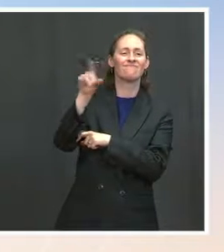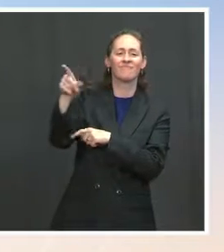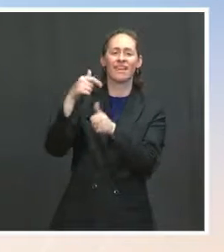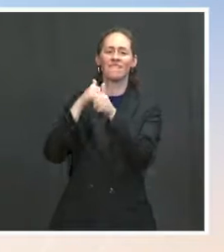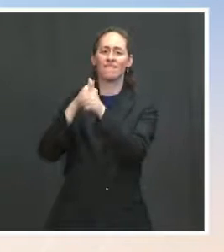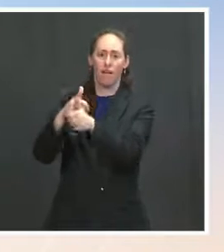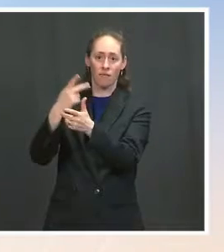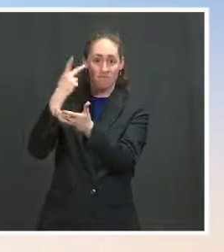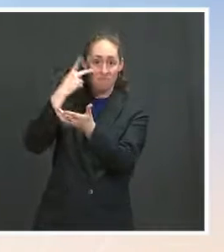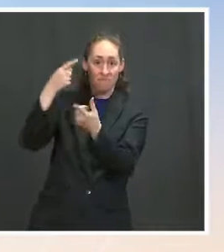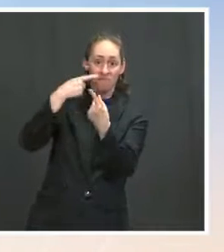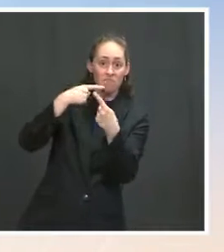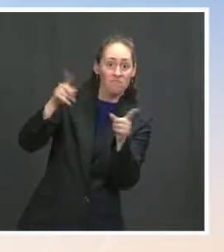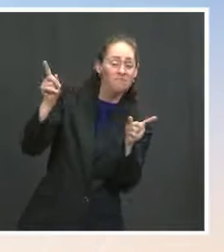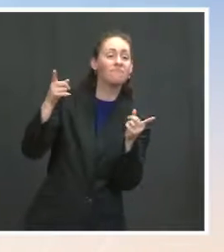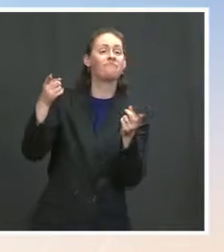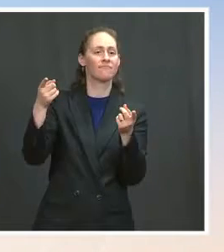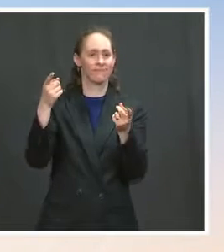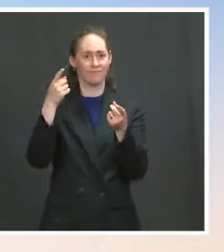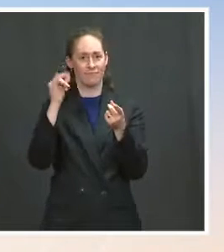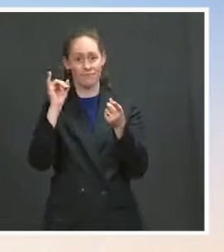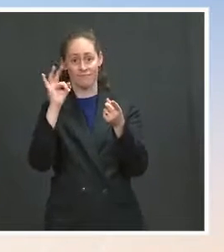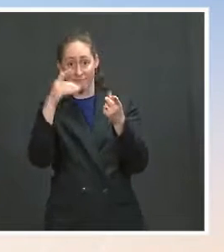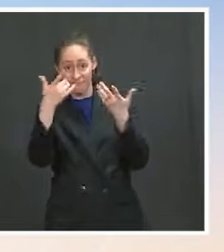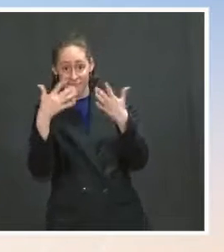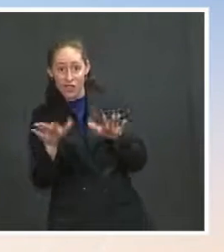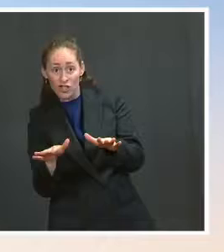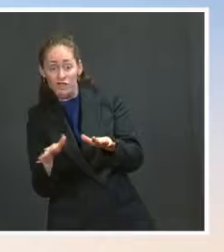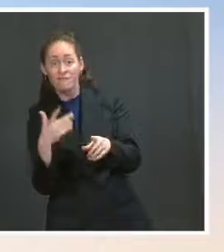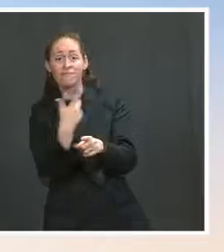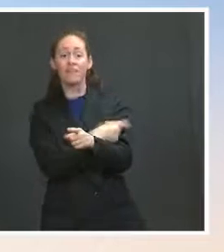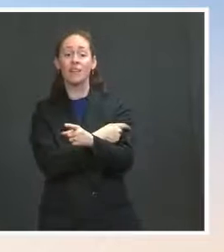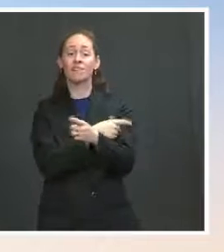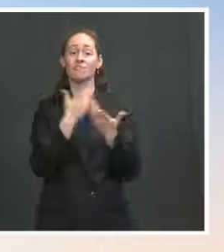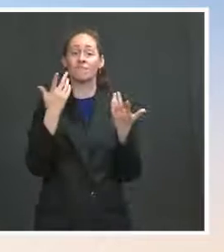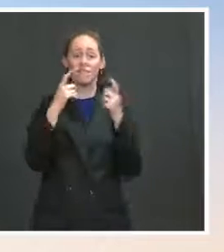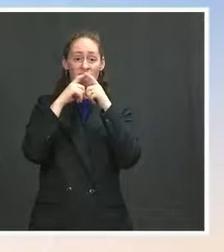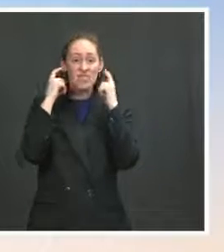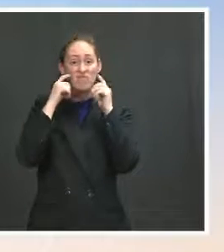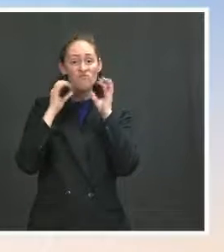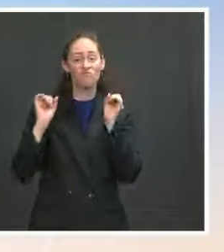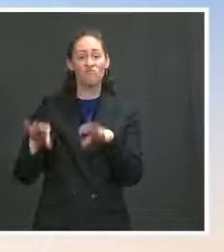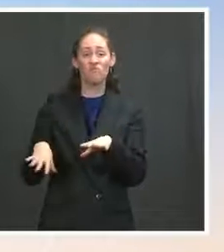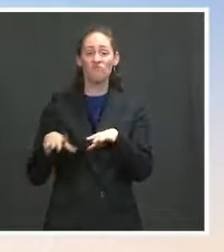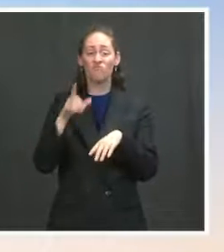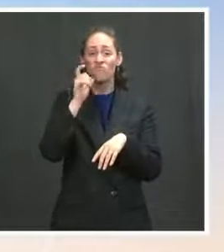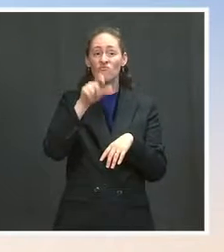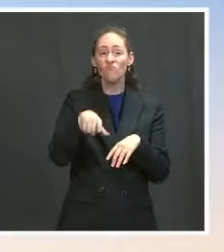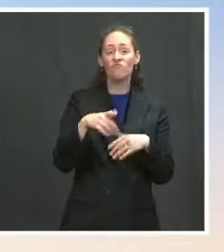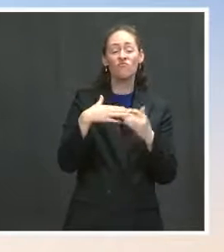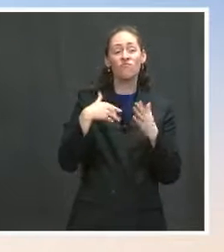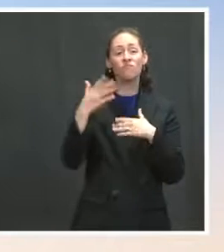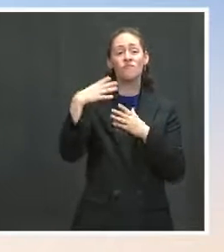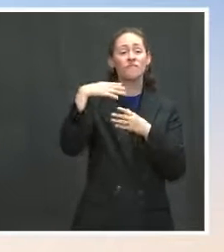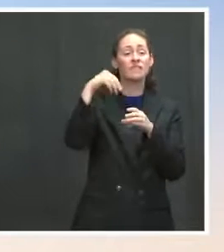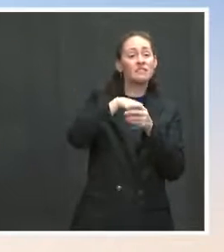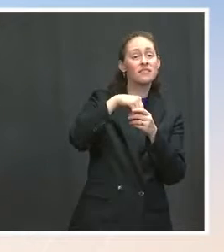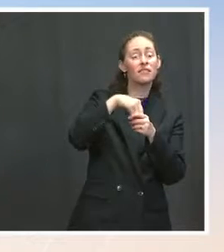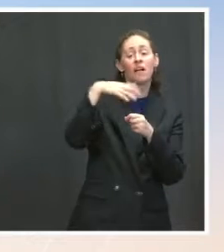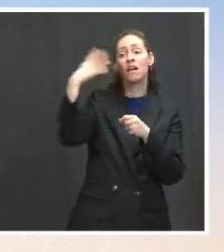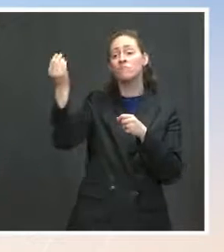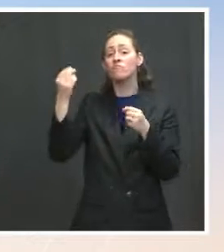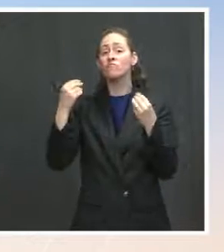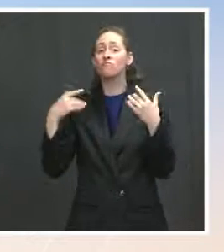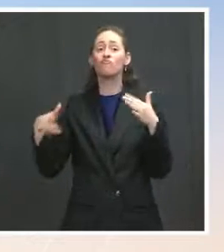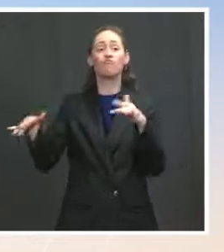is that, if you're vaccinated, you don't have to wear a mask inside, outside. Going into stores, we've seen that